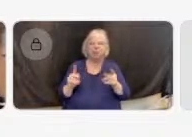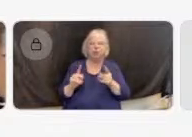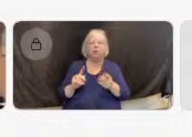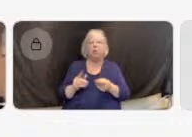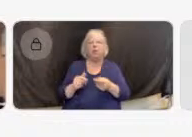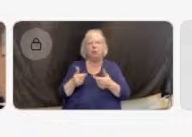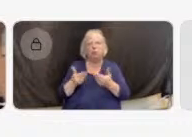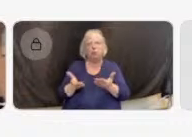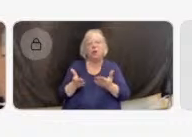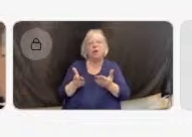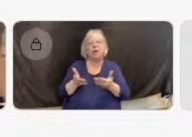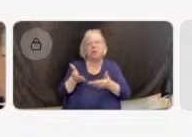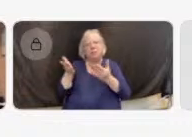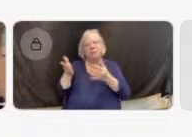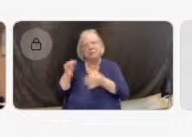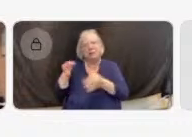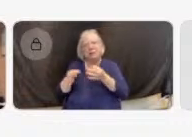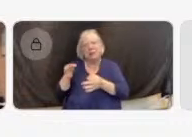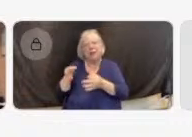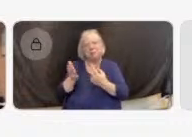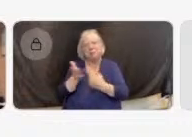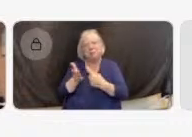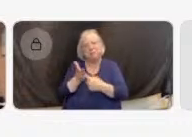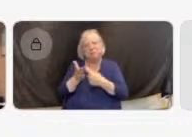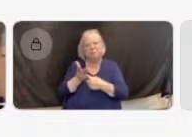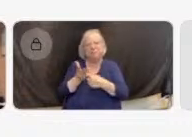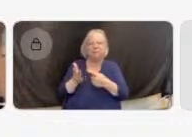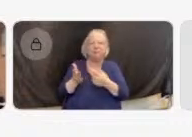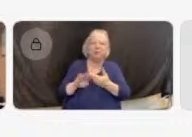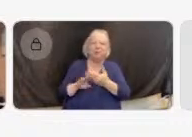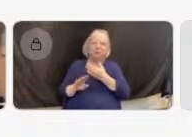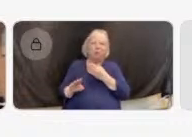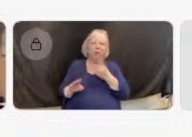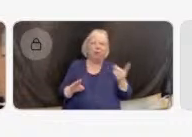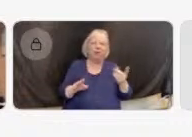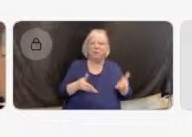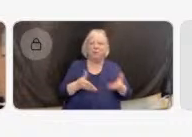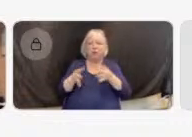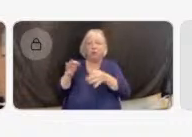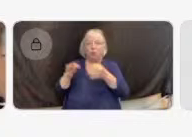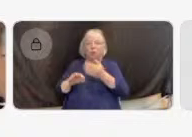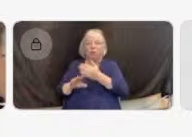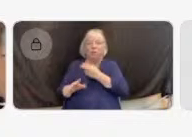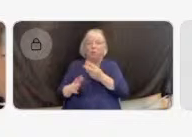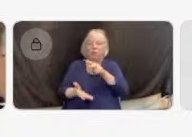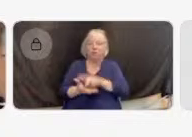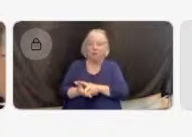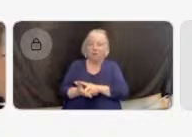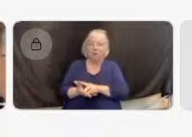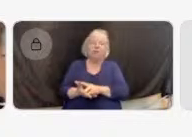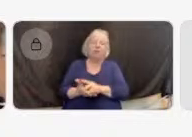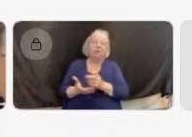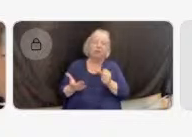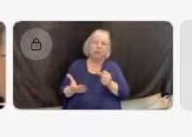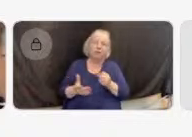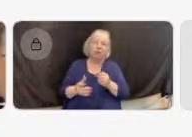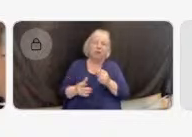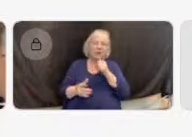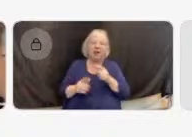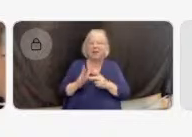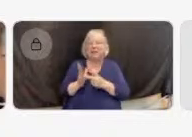question that they litigated before and did not prevail on. It's not a second bite at the apple, so to speak. And